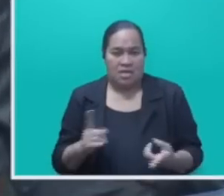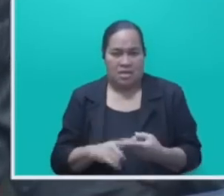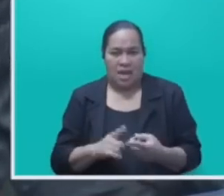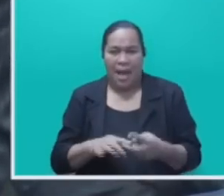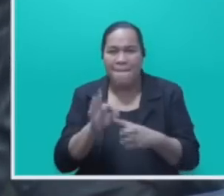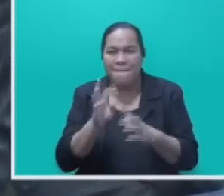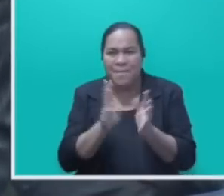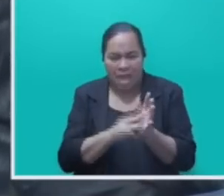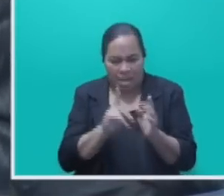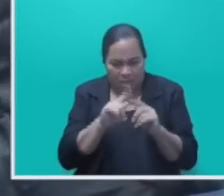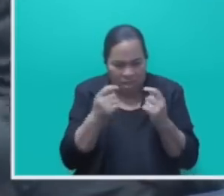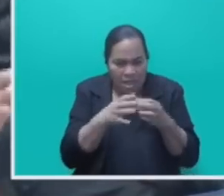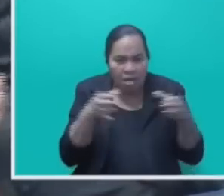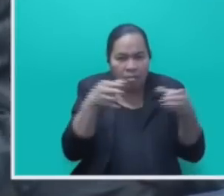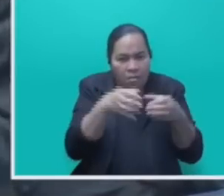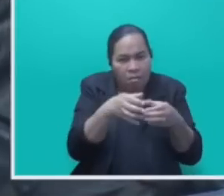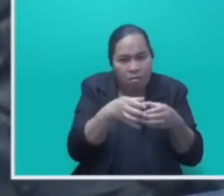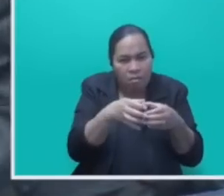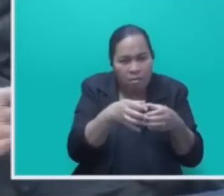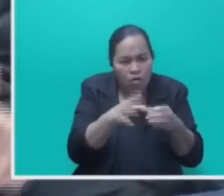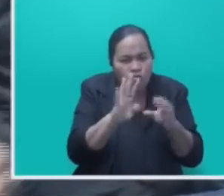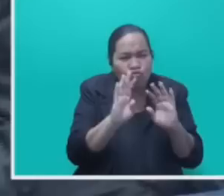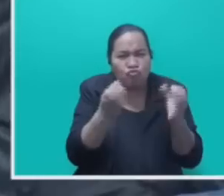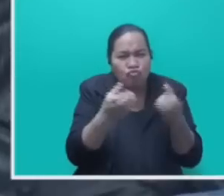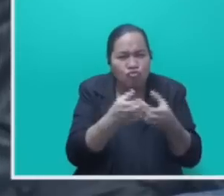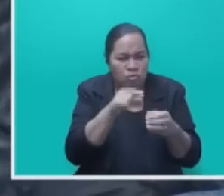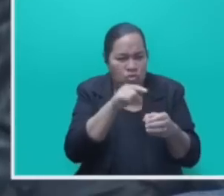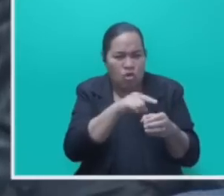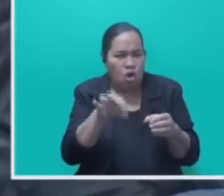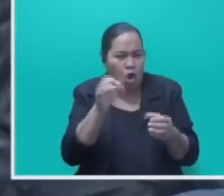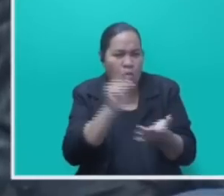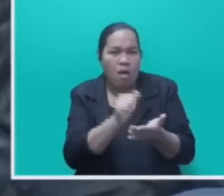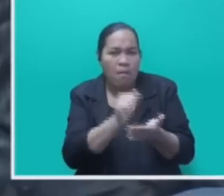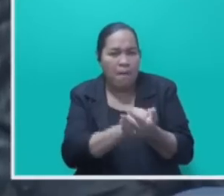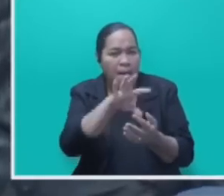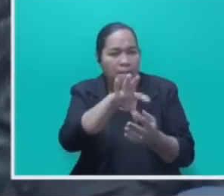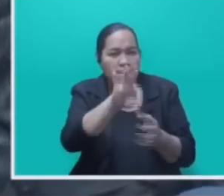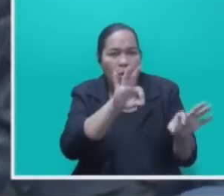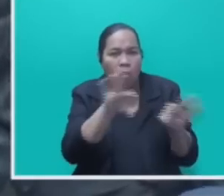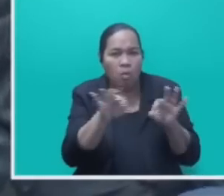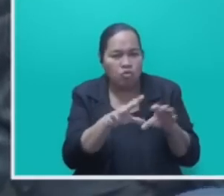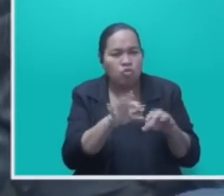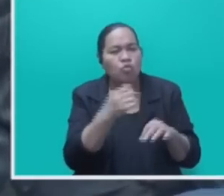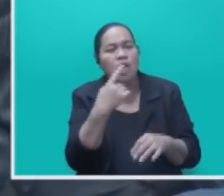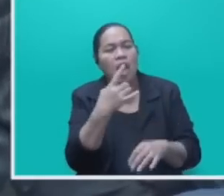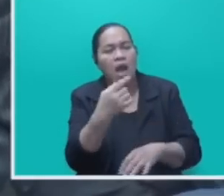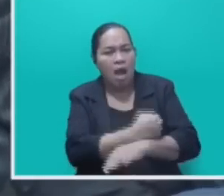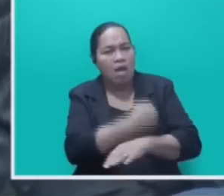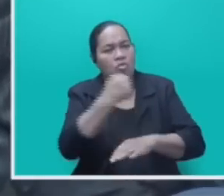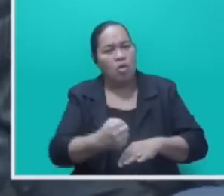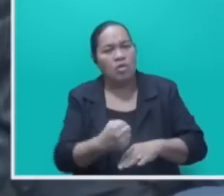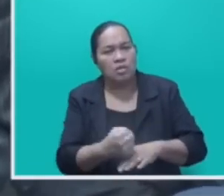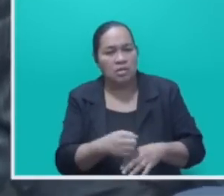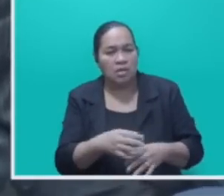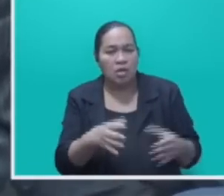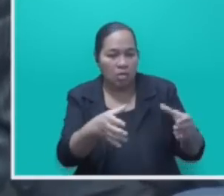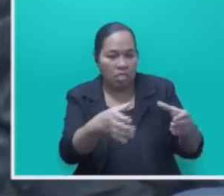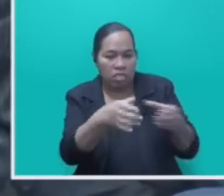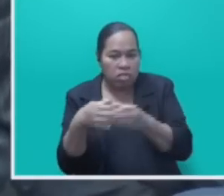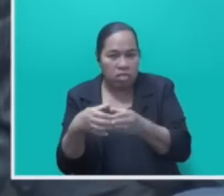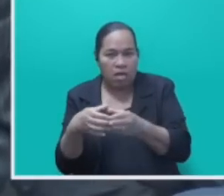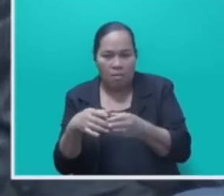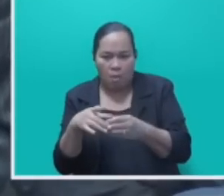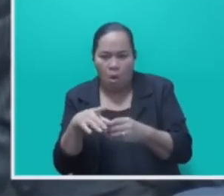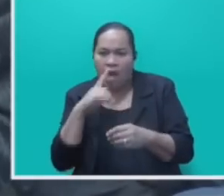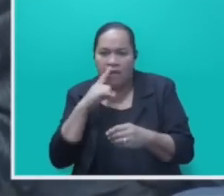secret think tank group who, without any proper appointment authority, subject countless civil servants with illegal